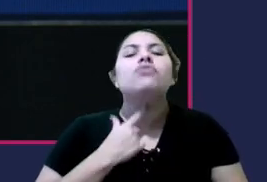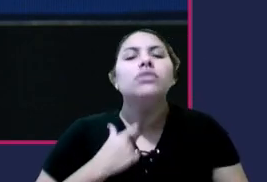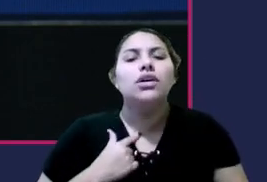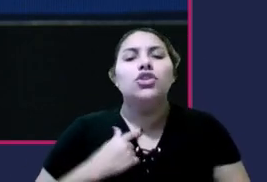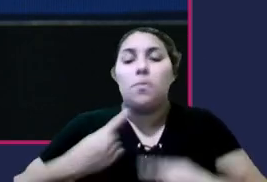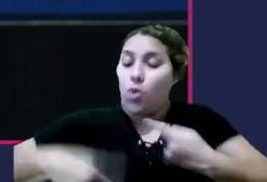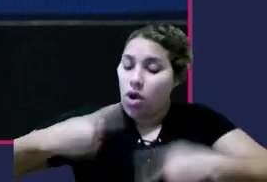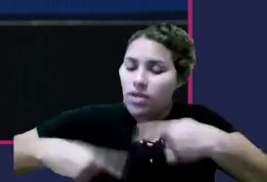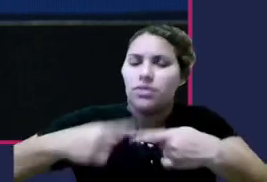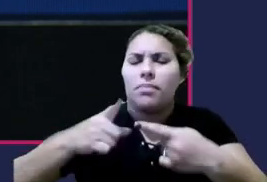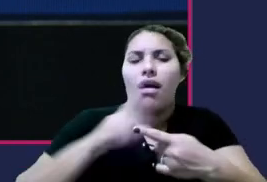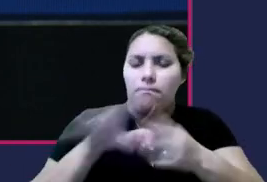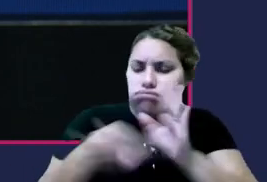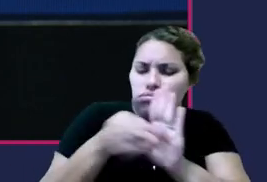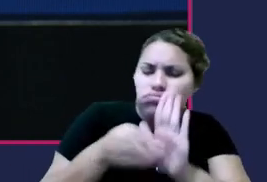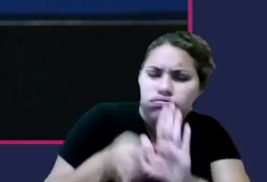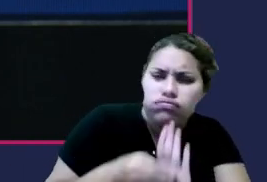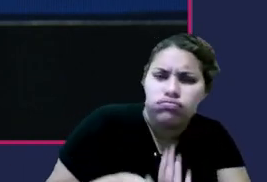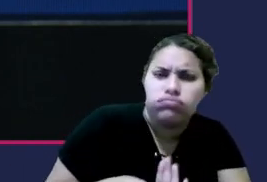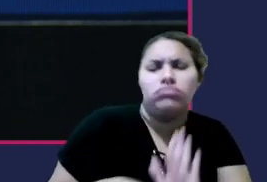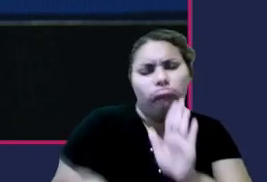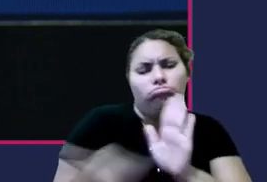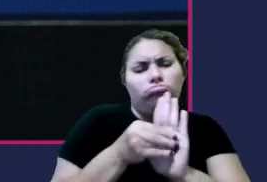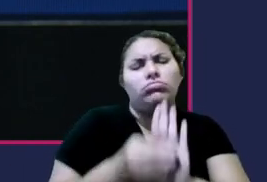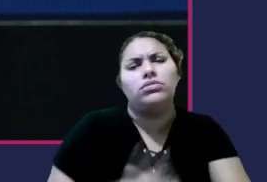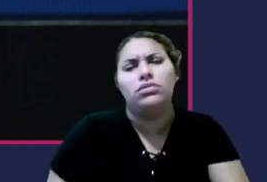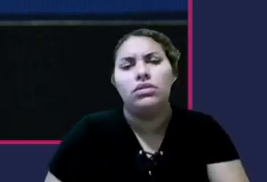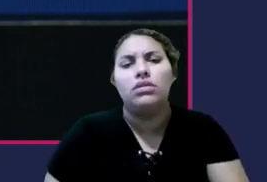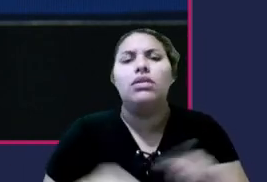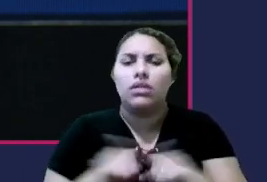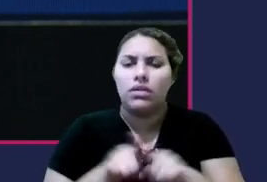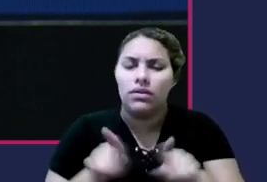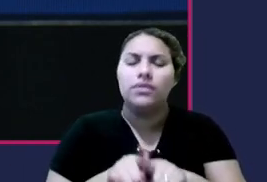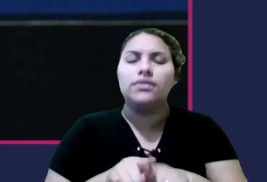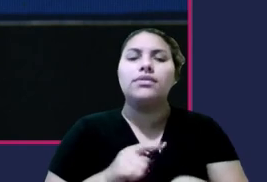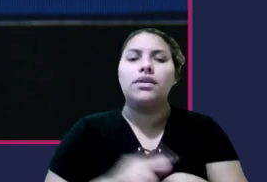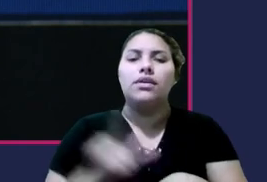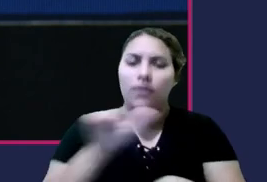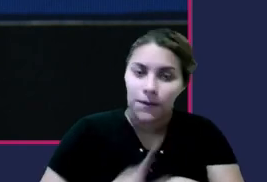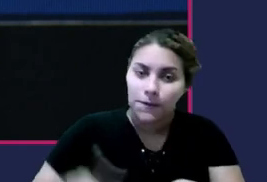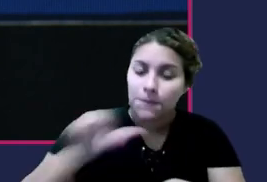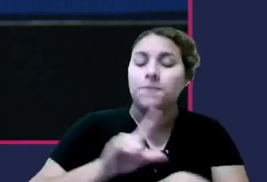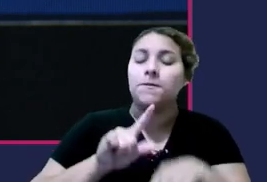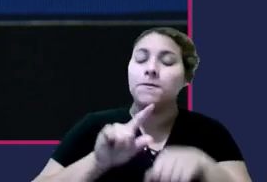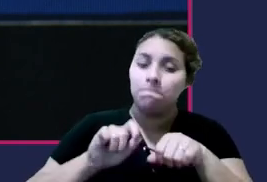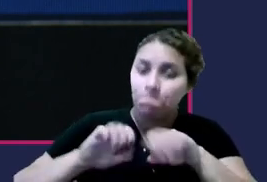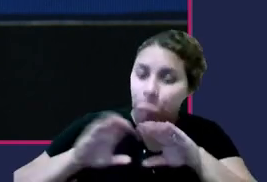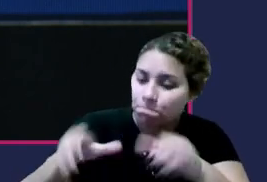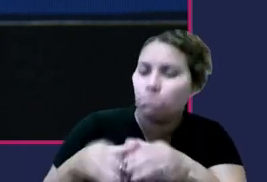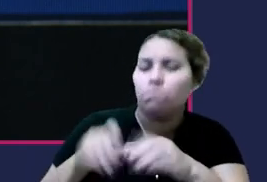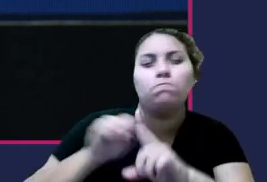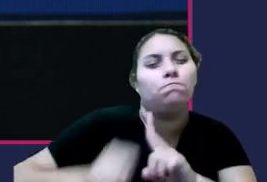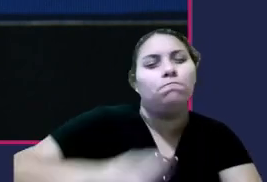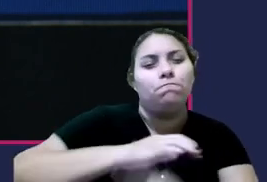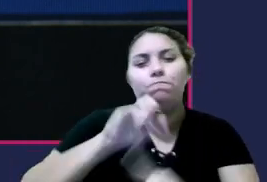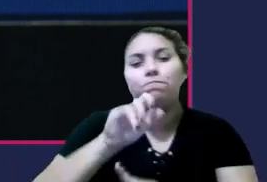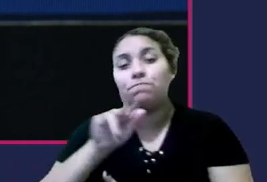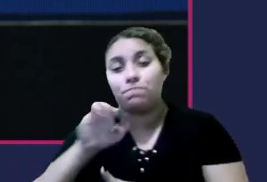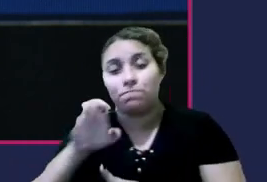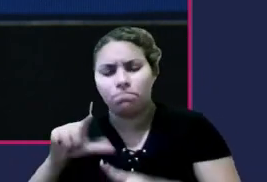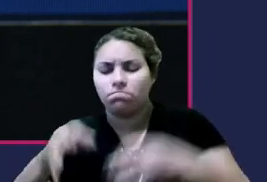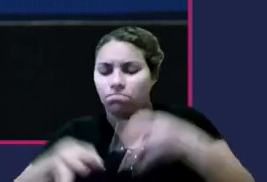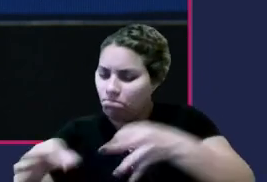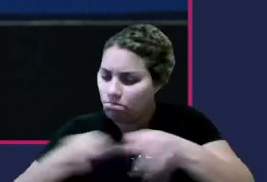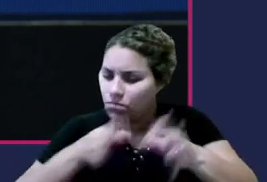who are willing to implement the law, and also have the calls from